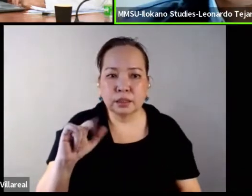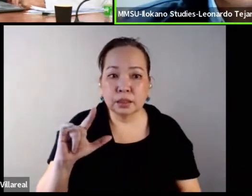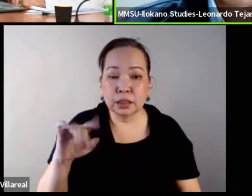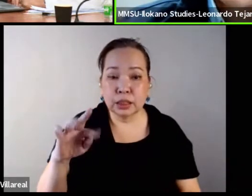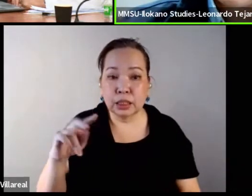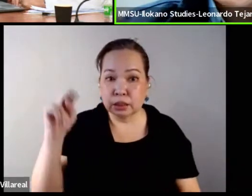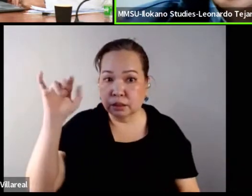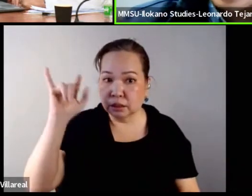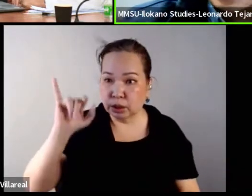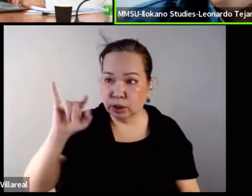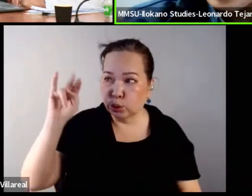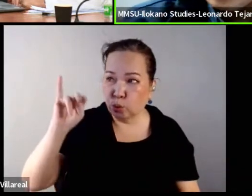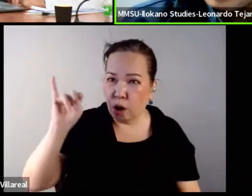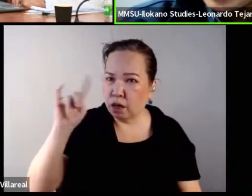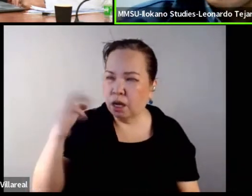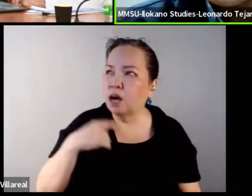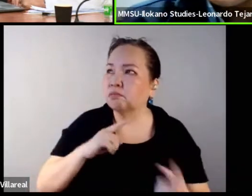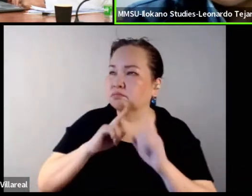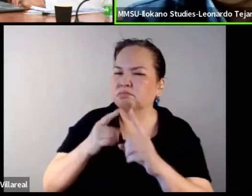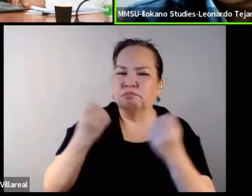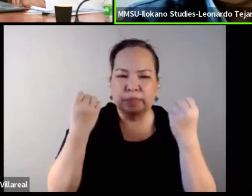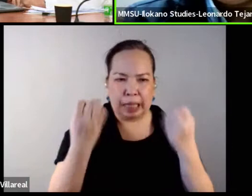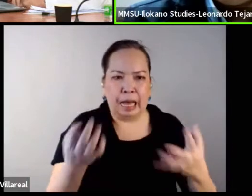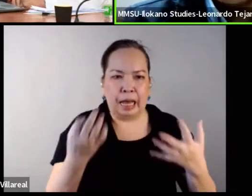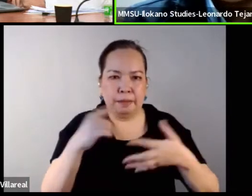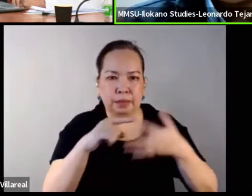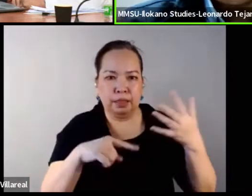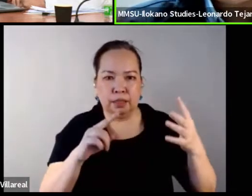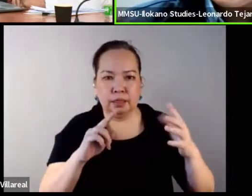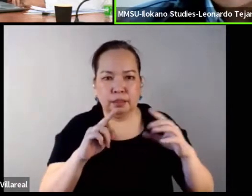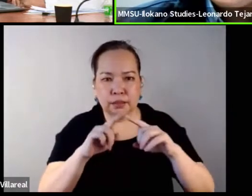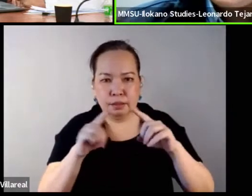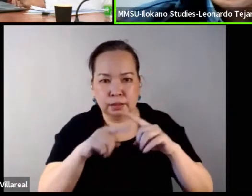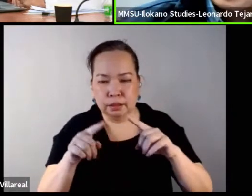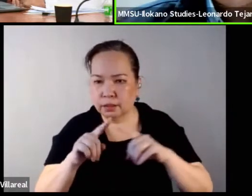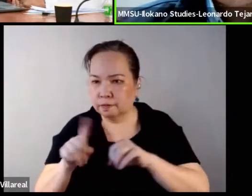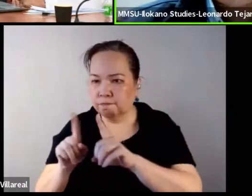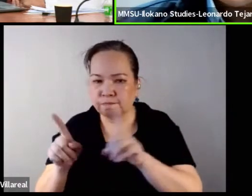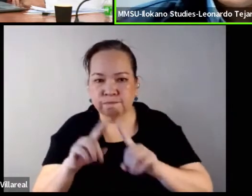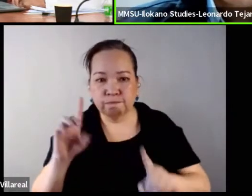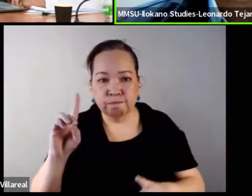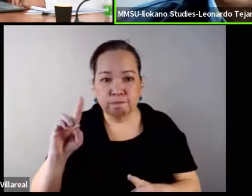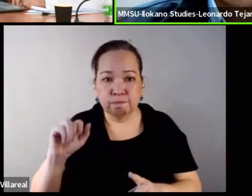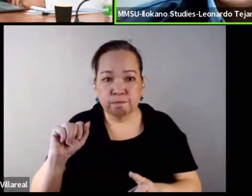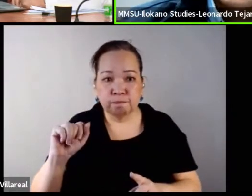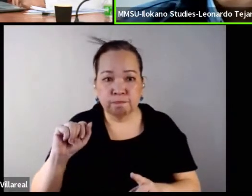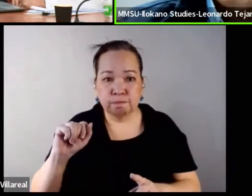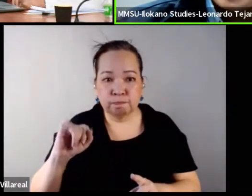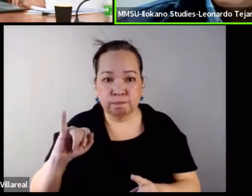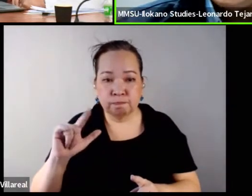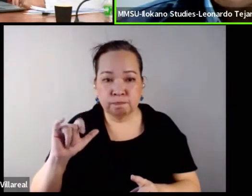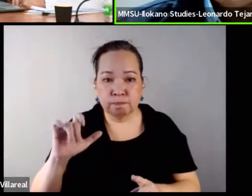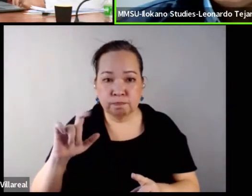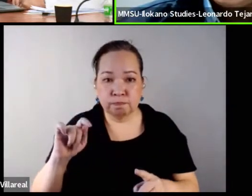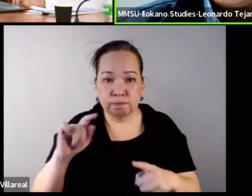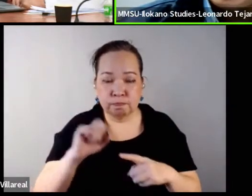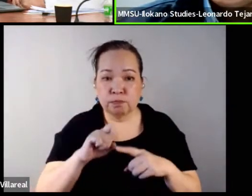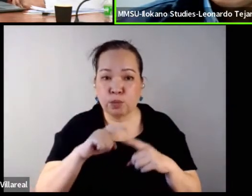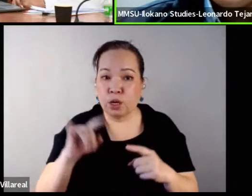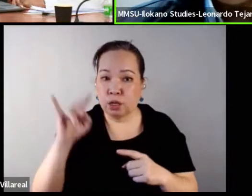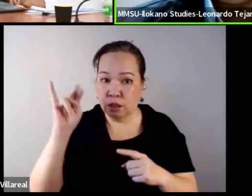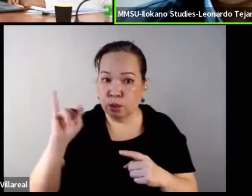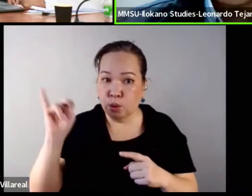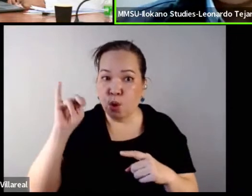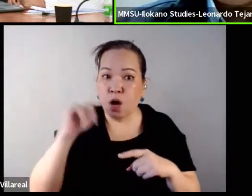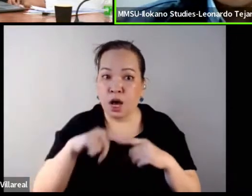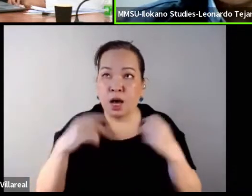Ilocano has many dialects, Mr. Chair. However, in Ilocos Norte, we have different languages. We have many different mother